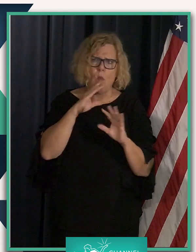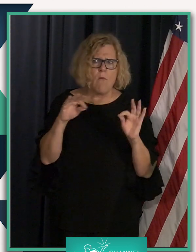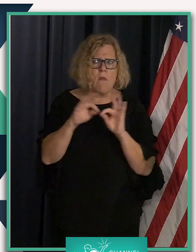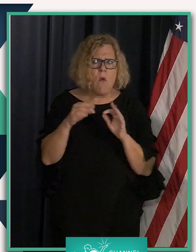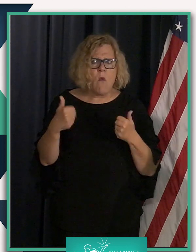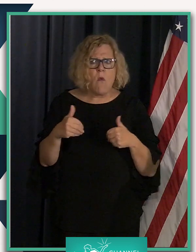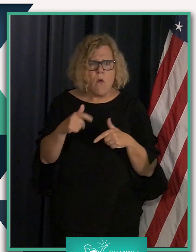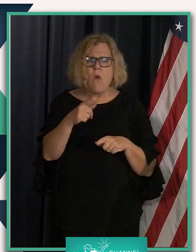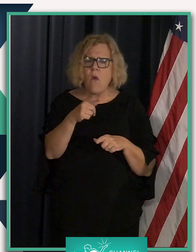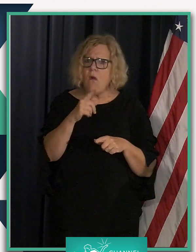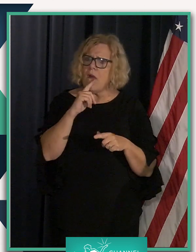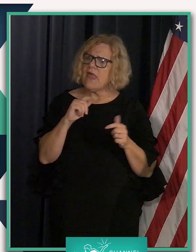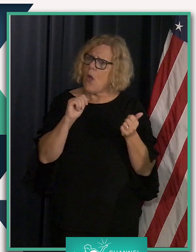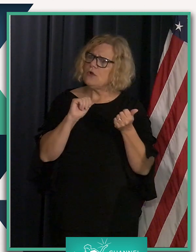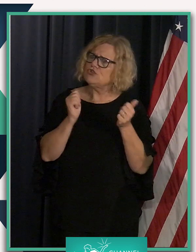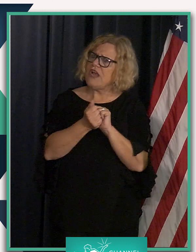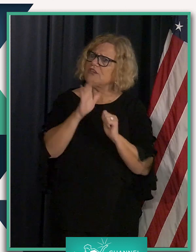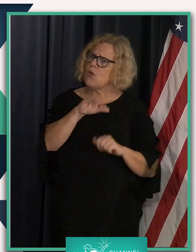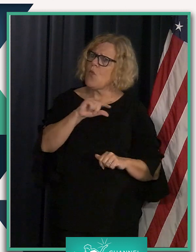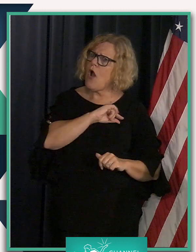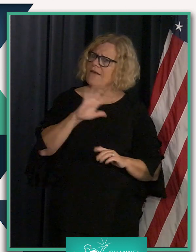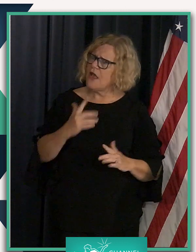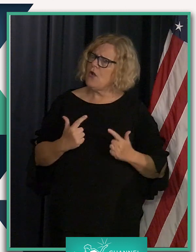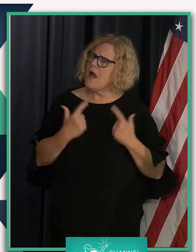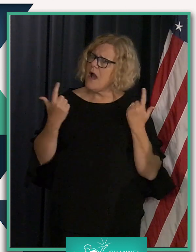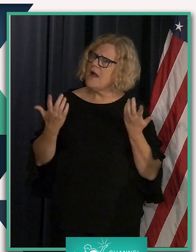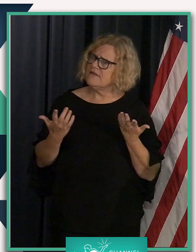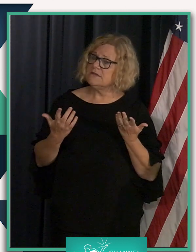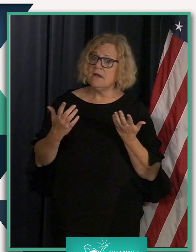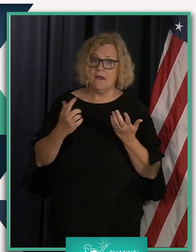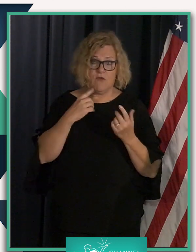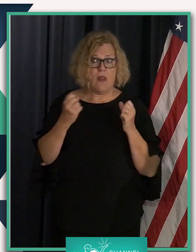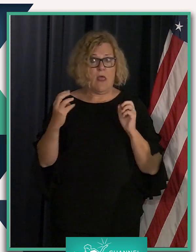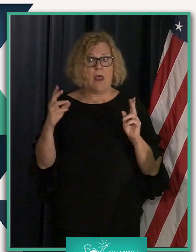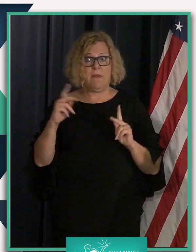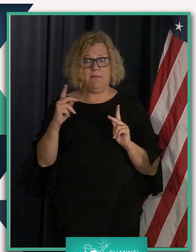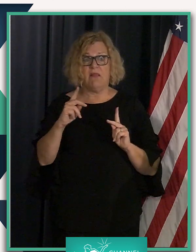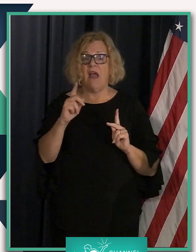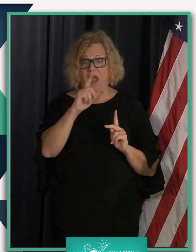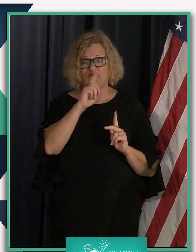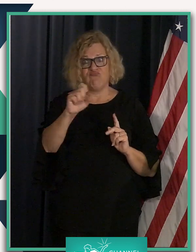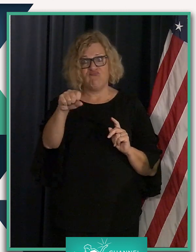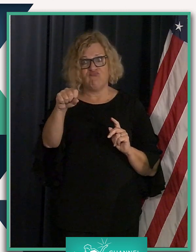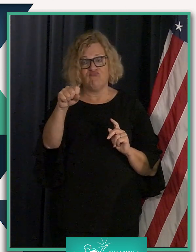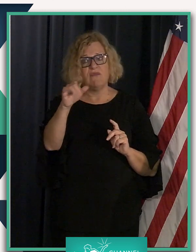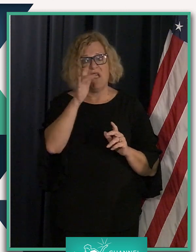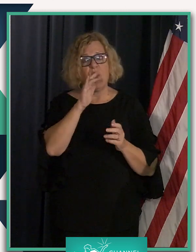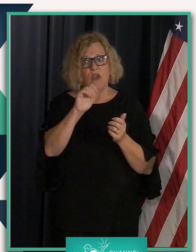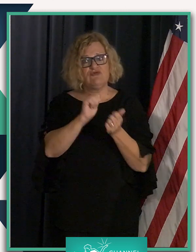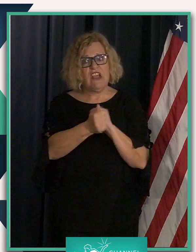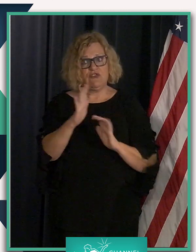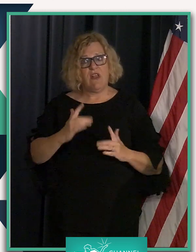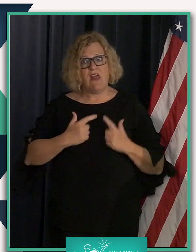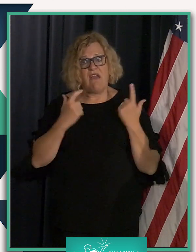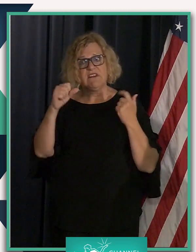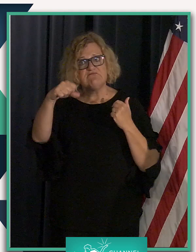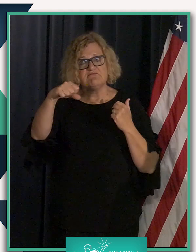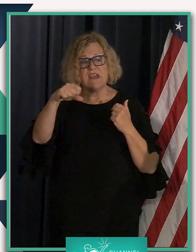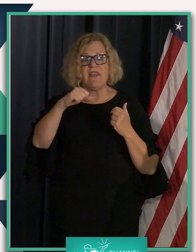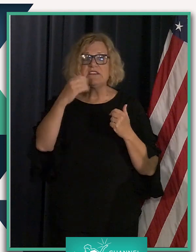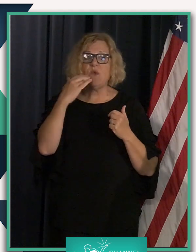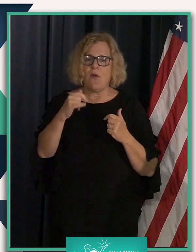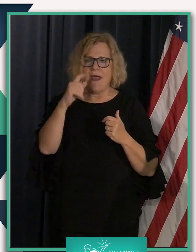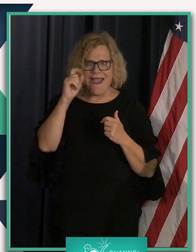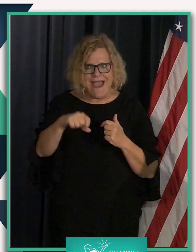them? Will that change the quality of their lives? For a lot of people, this is going to be life-changing, and that's why we have